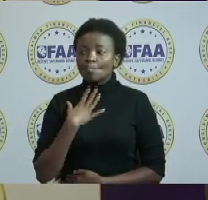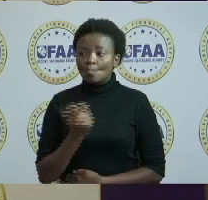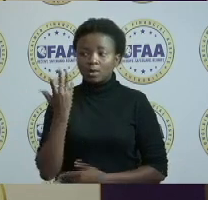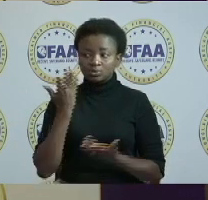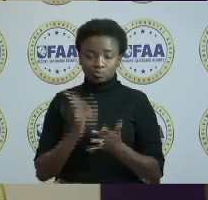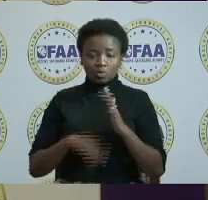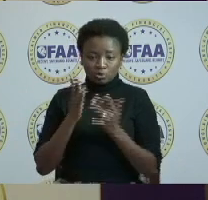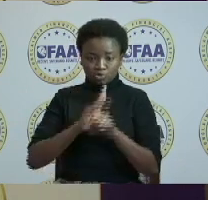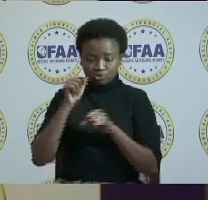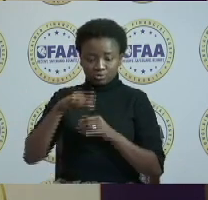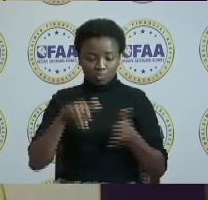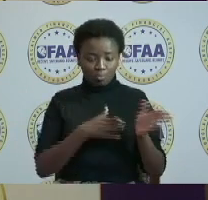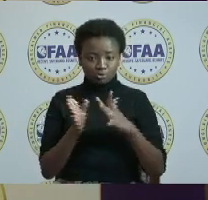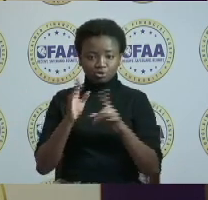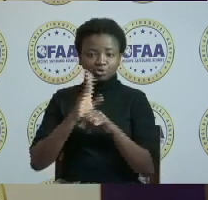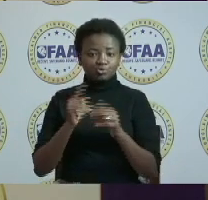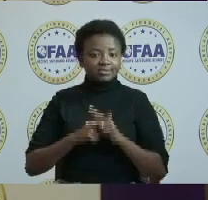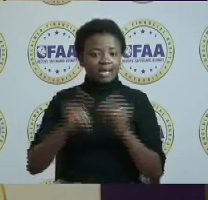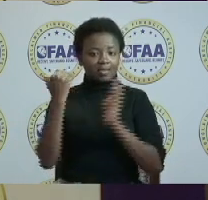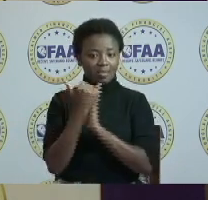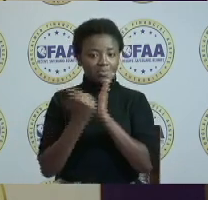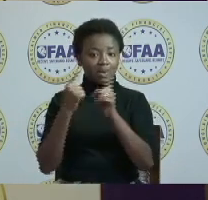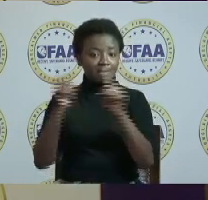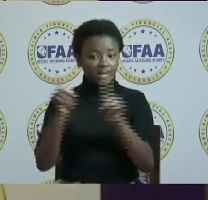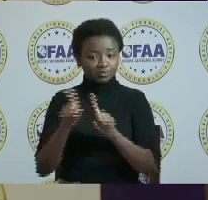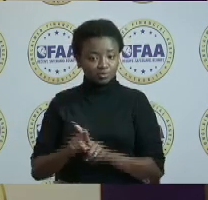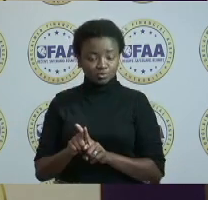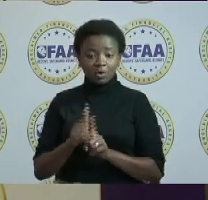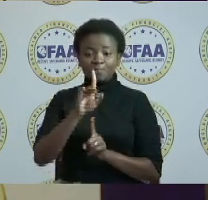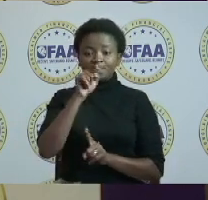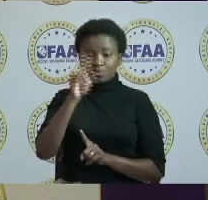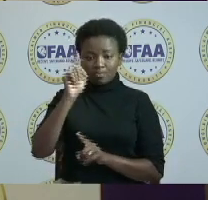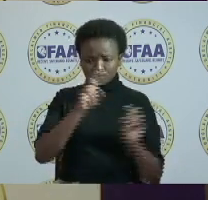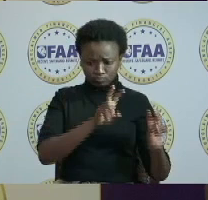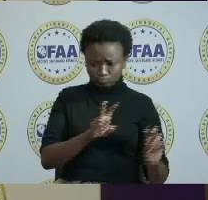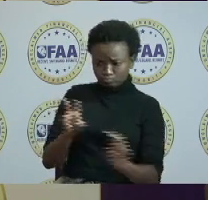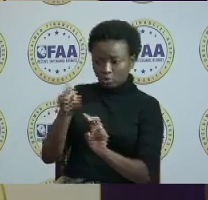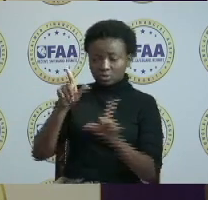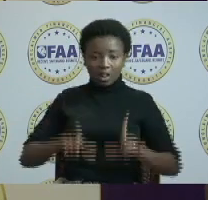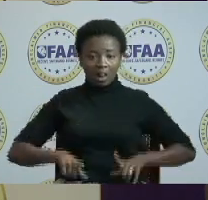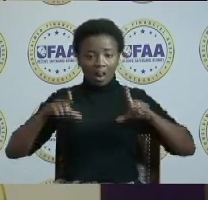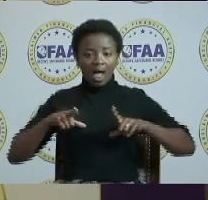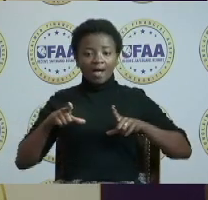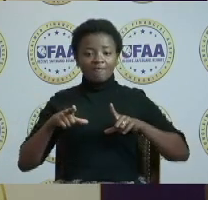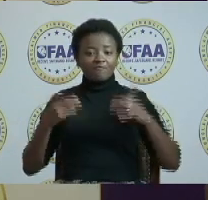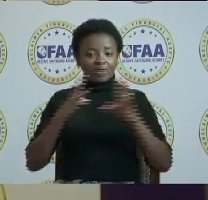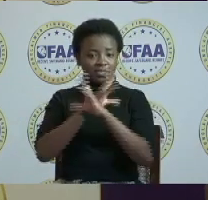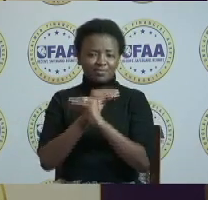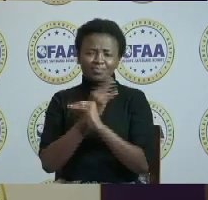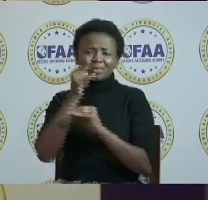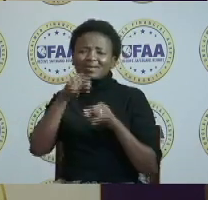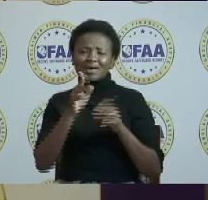this opportunity to kick off the program, but before I do that, of course, we are transmitting to you live and virtually. It is the new